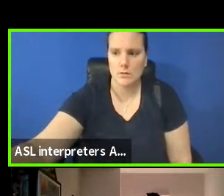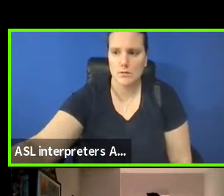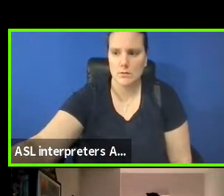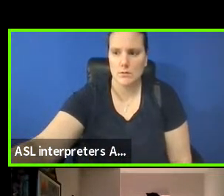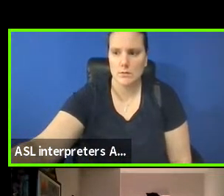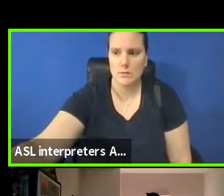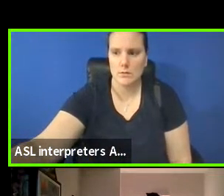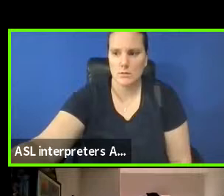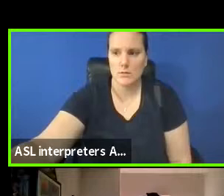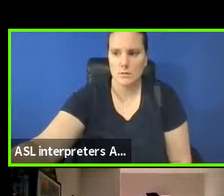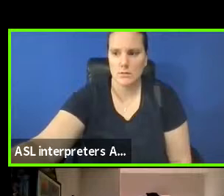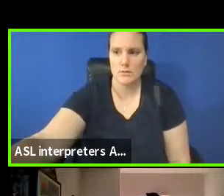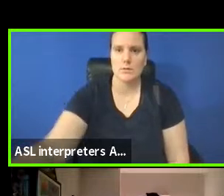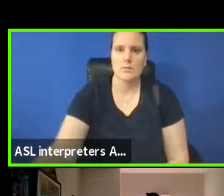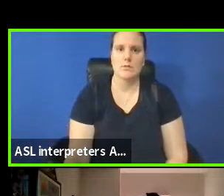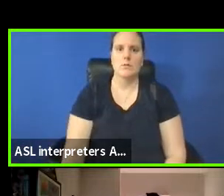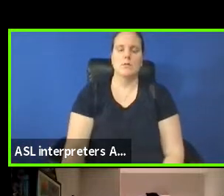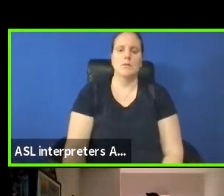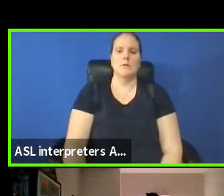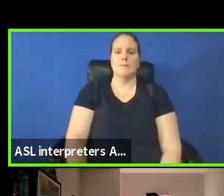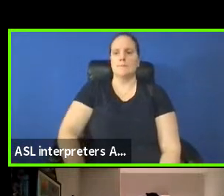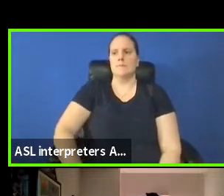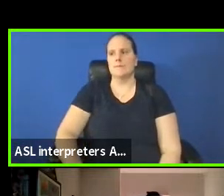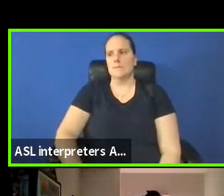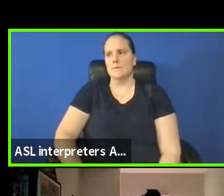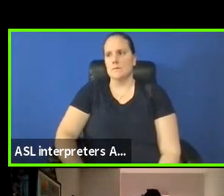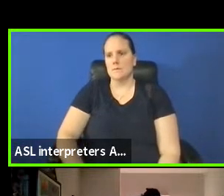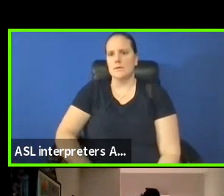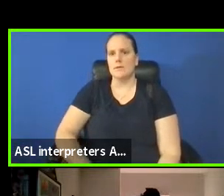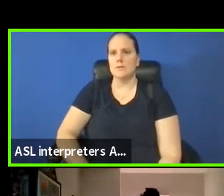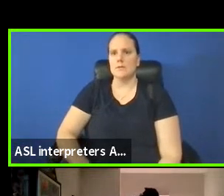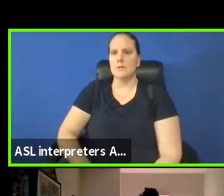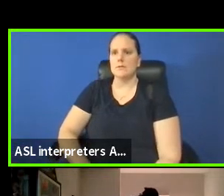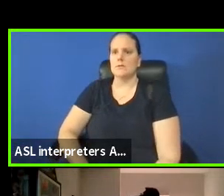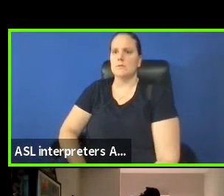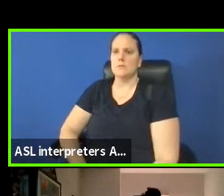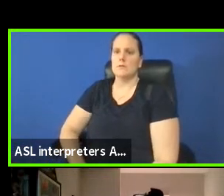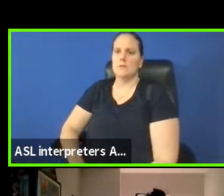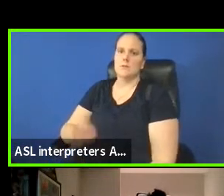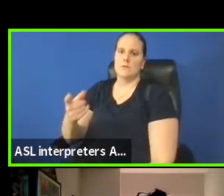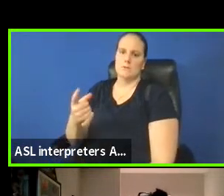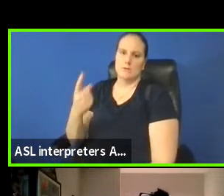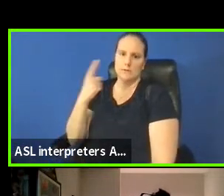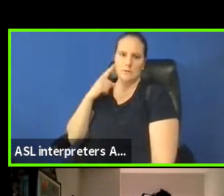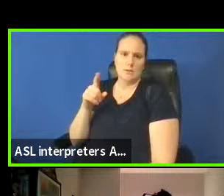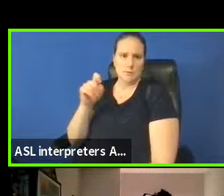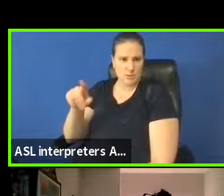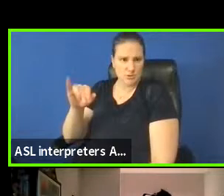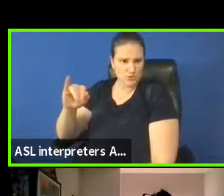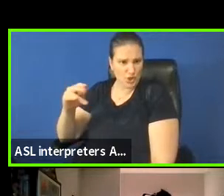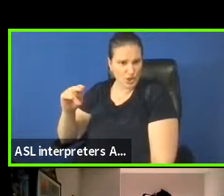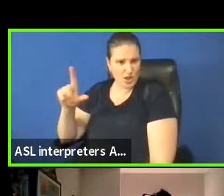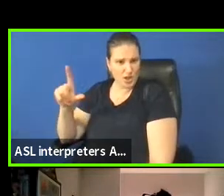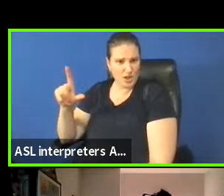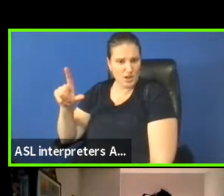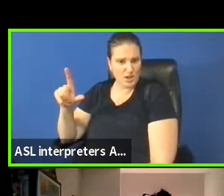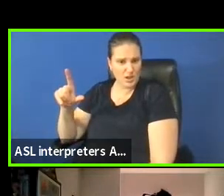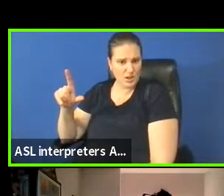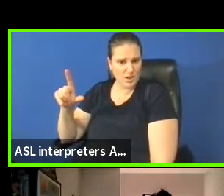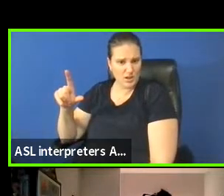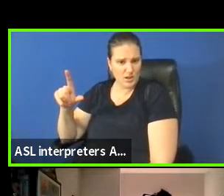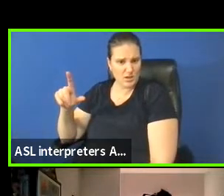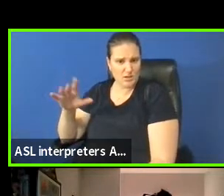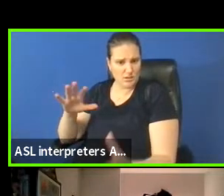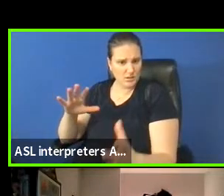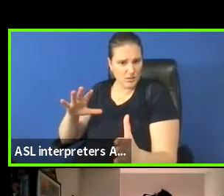Yeah, so I'm gonna look to Jonelle or happy to jump Jake in